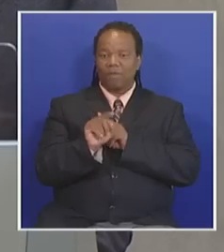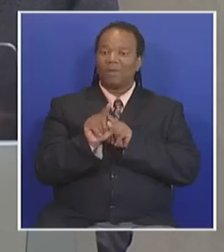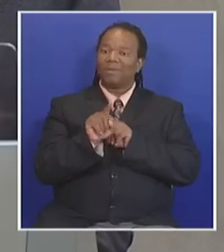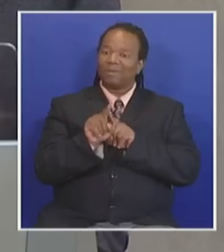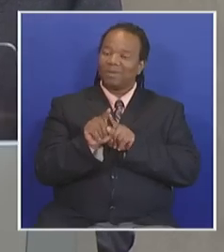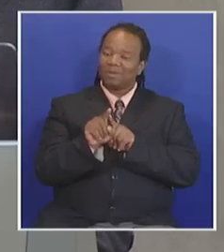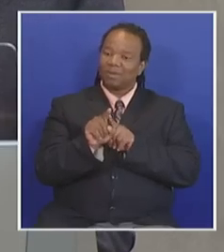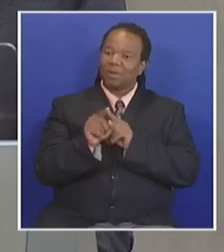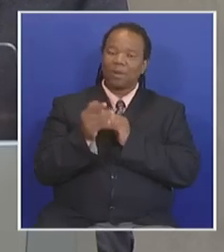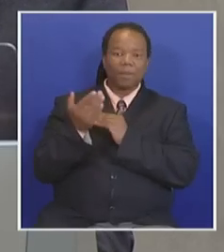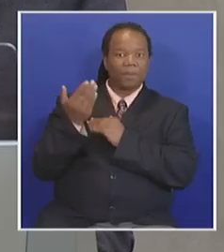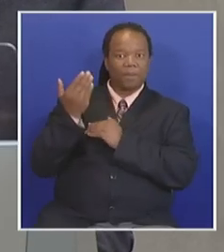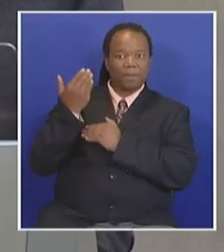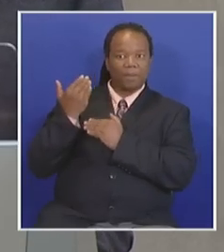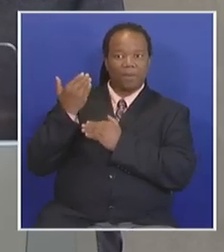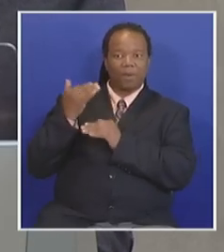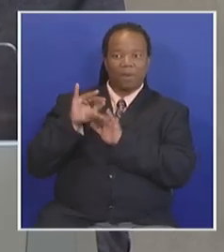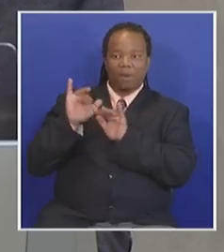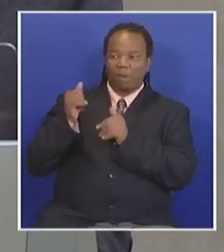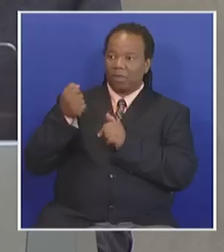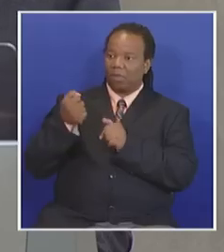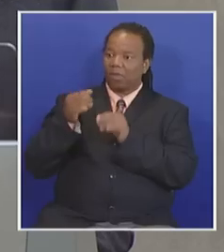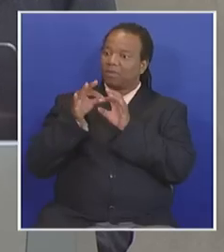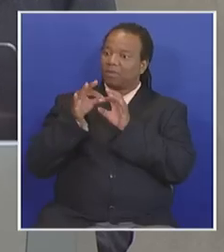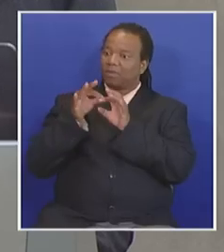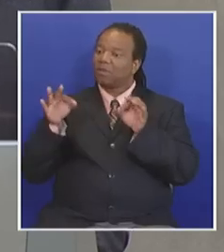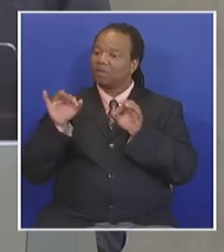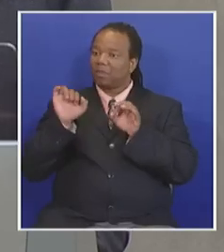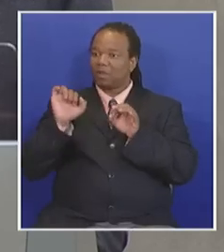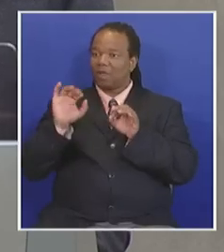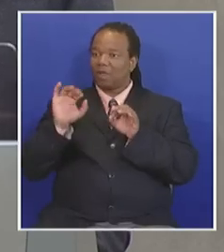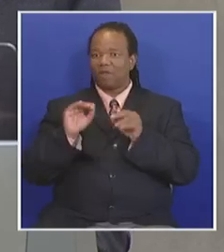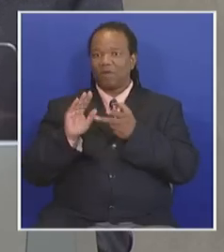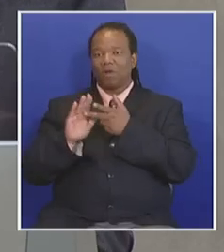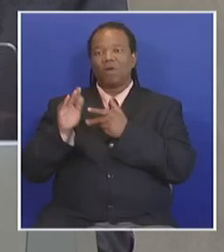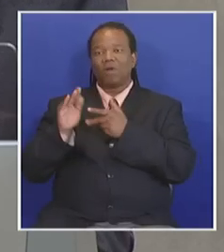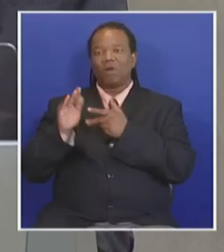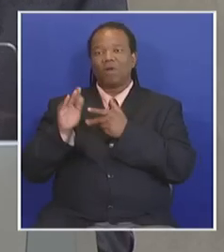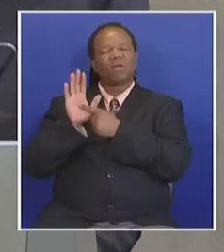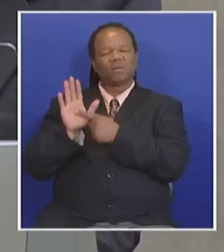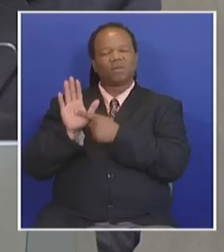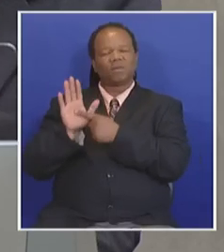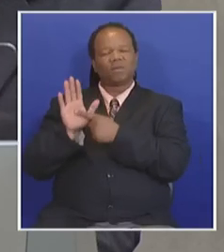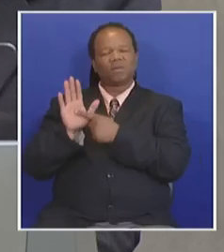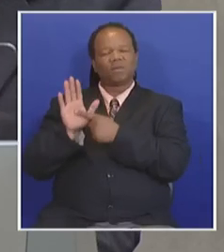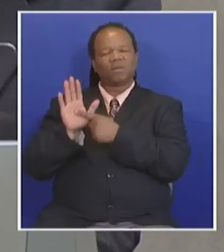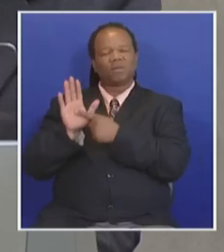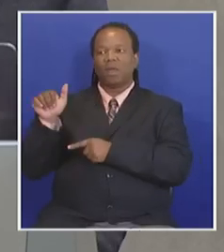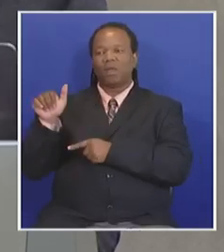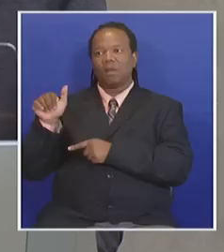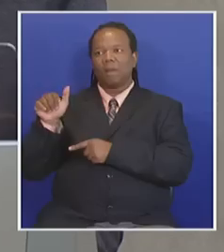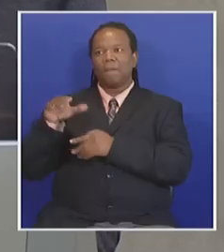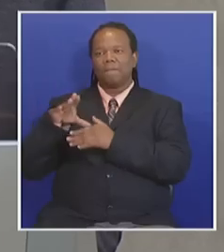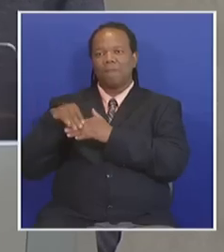and been attested by above statement by none by former DA parliamentary leader, when she wrote